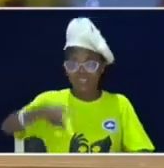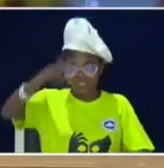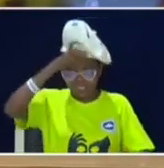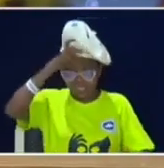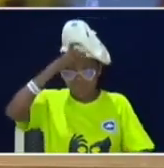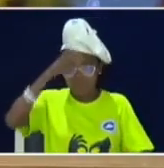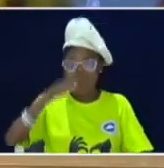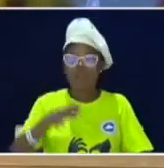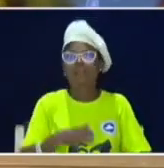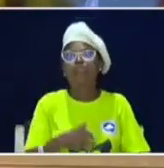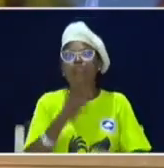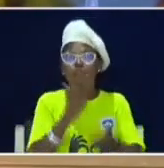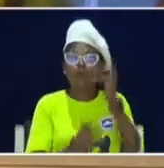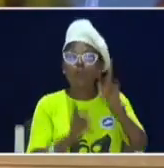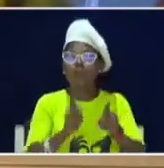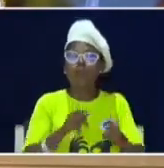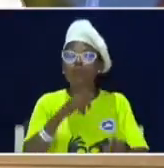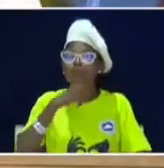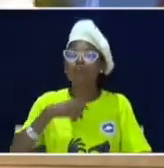the dream. The demon will still slap you.